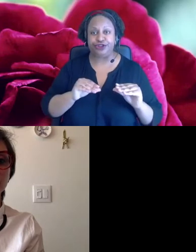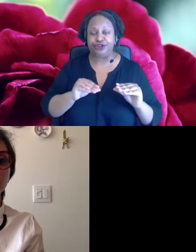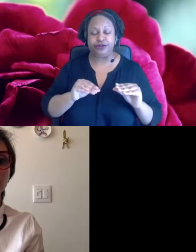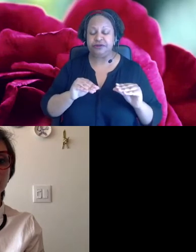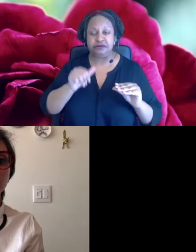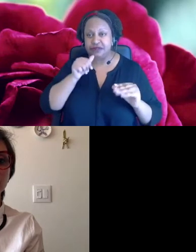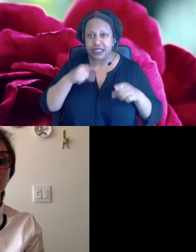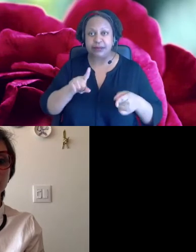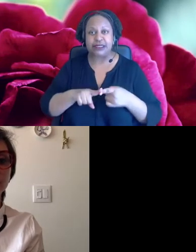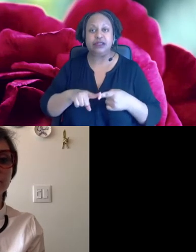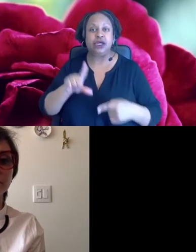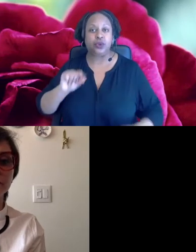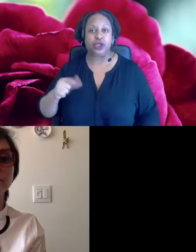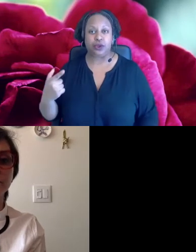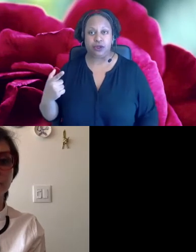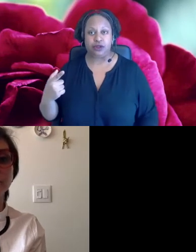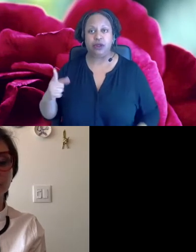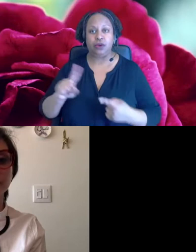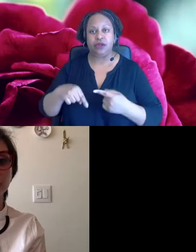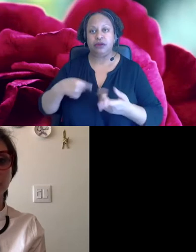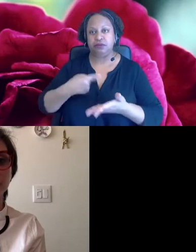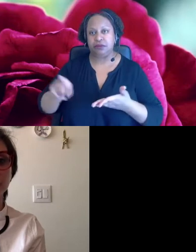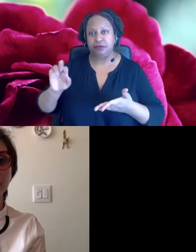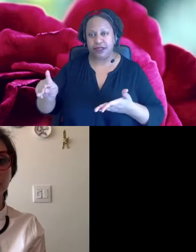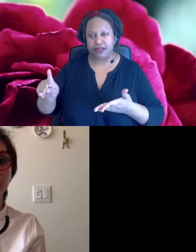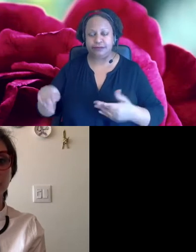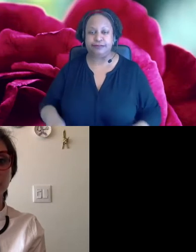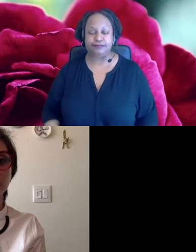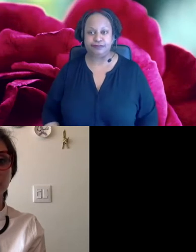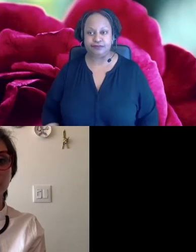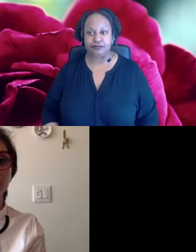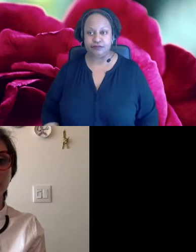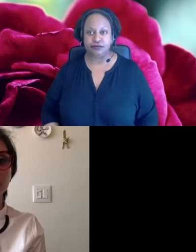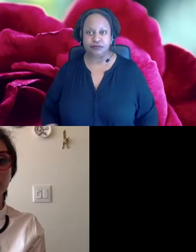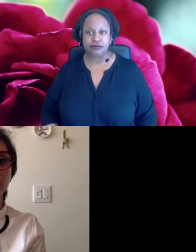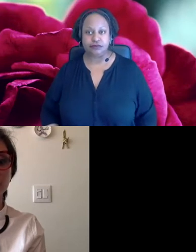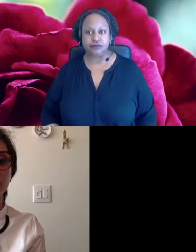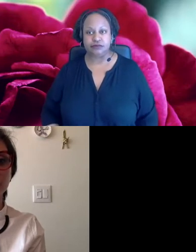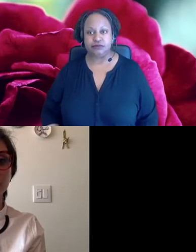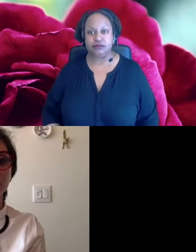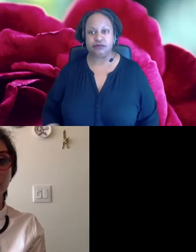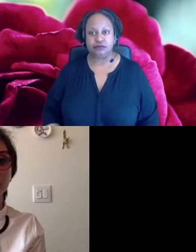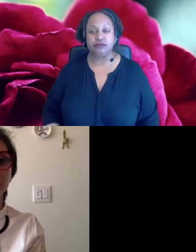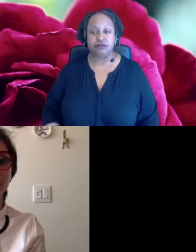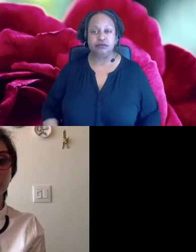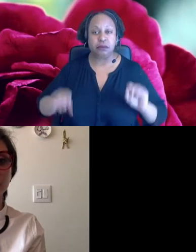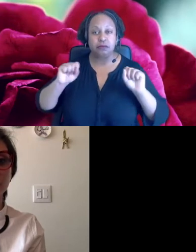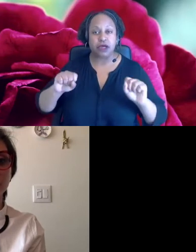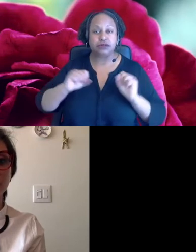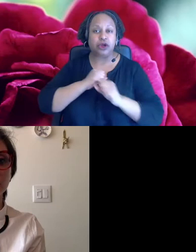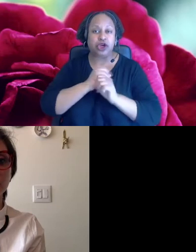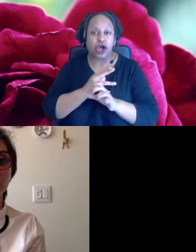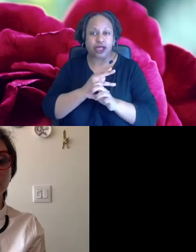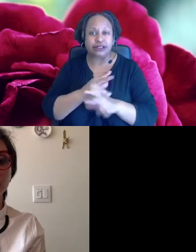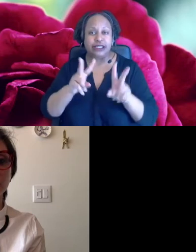until 2021 when it was repaid. So again, that could cause some other issues with the